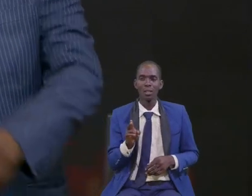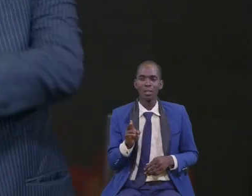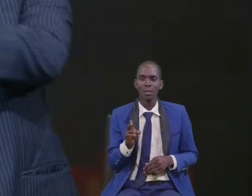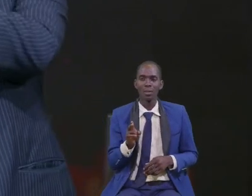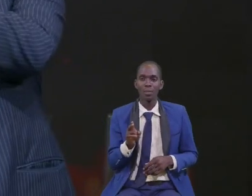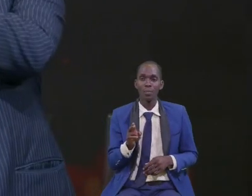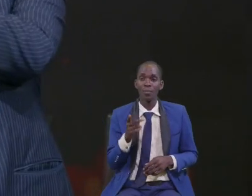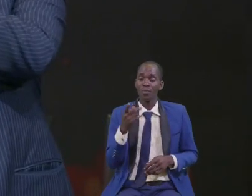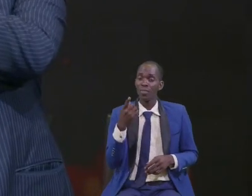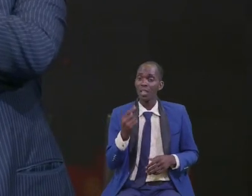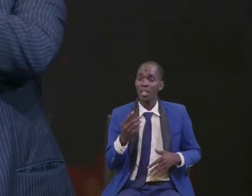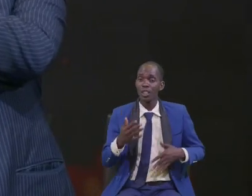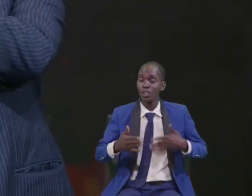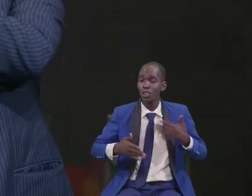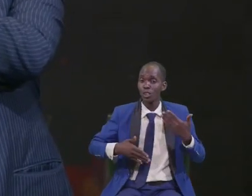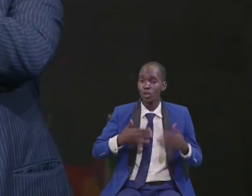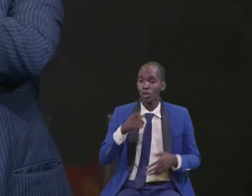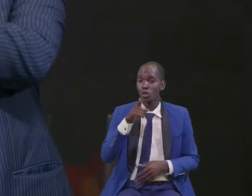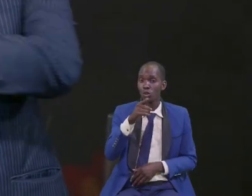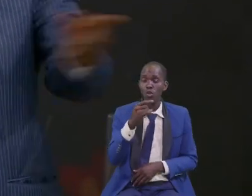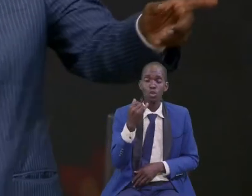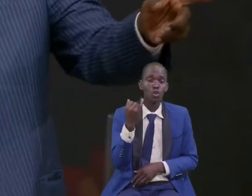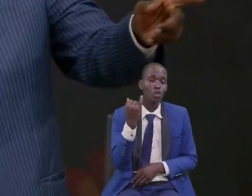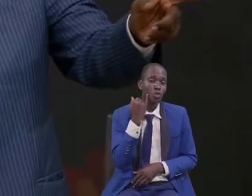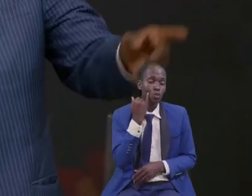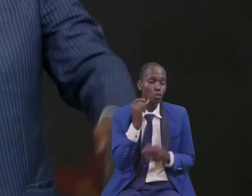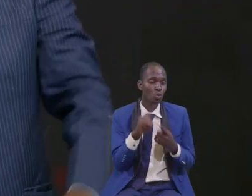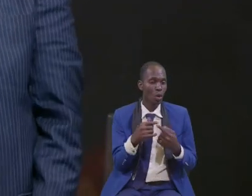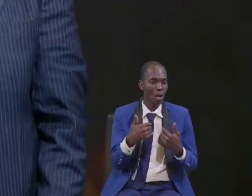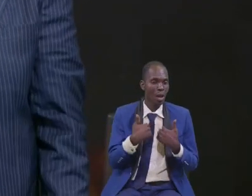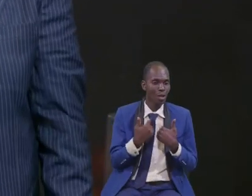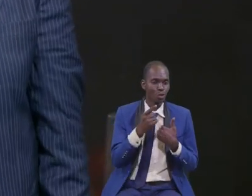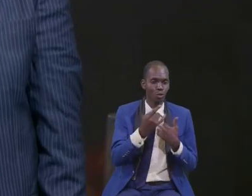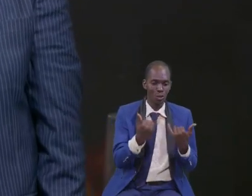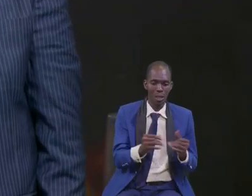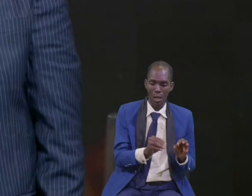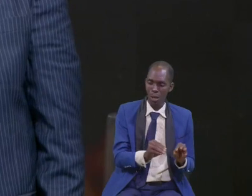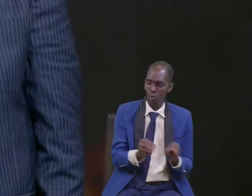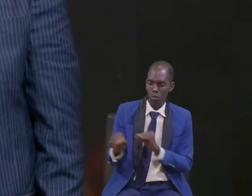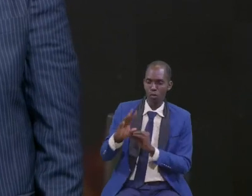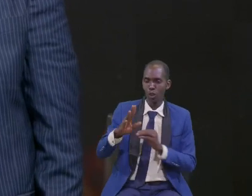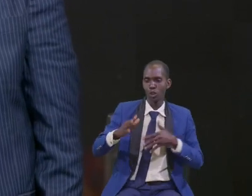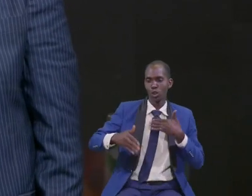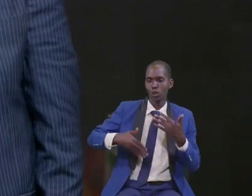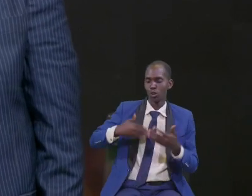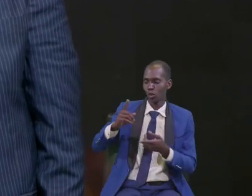The joy you ought to have, you pass it on to the hand of the devil.